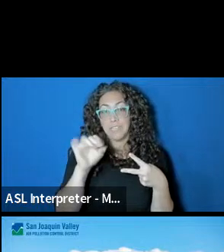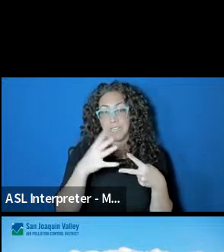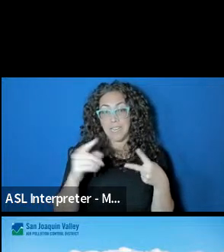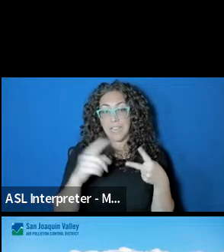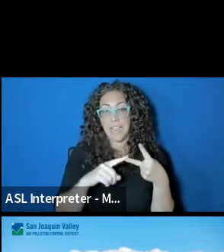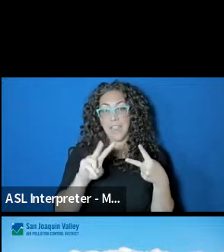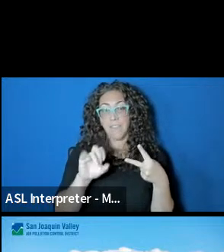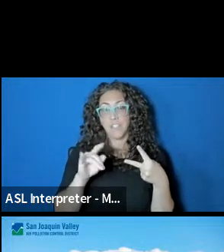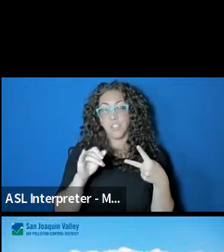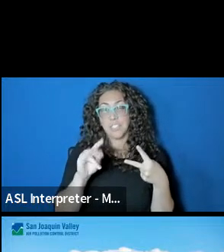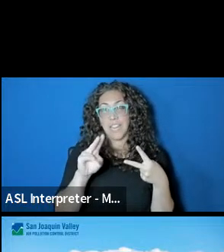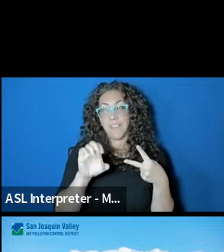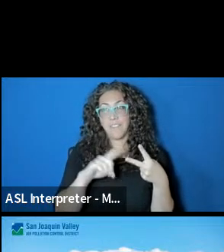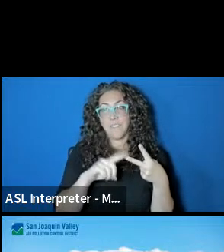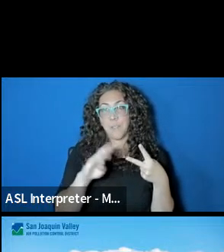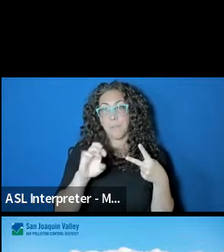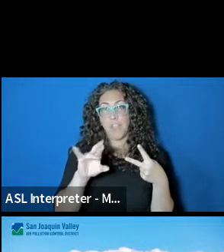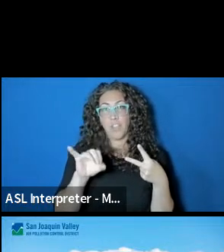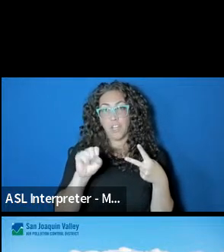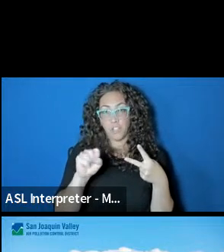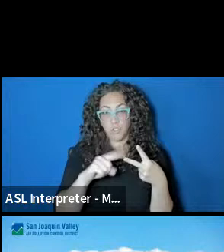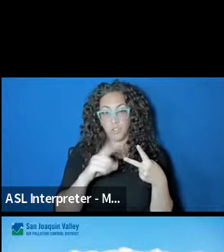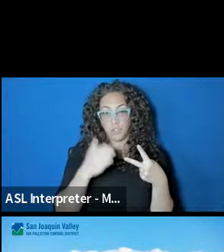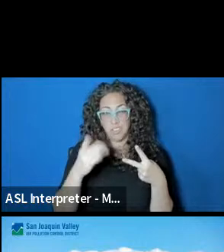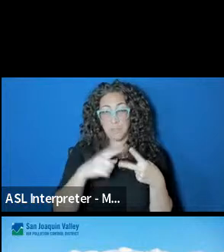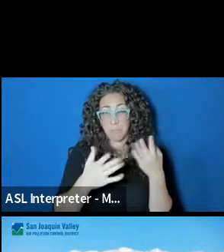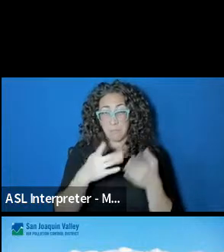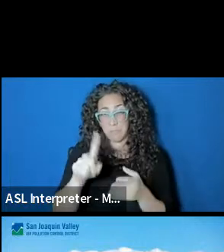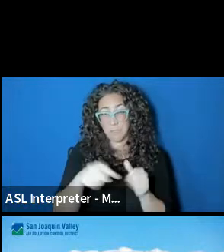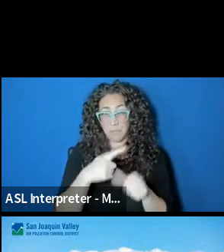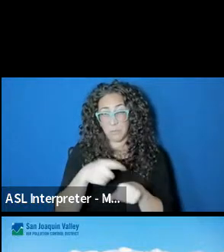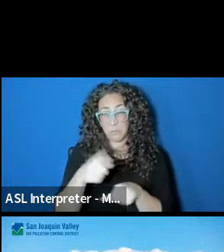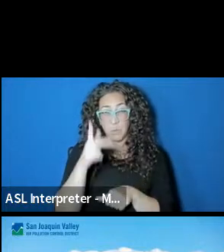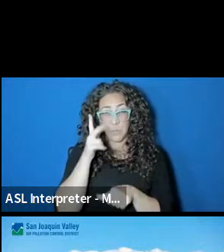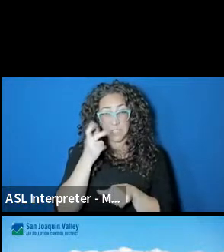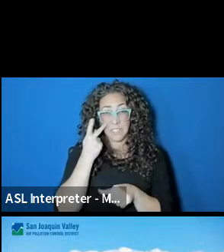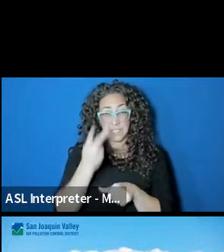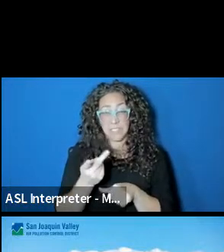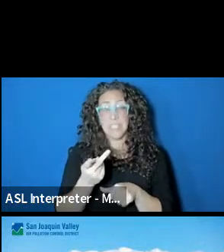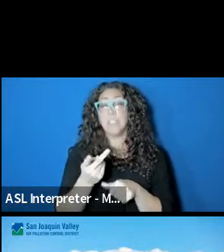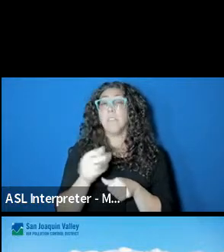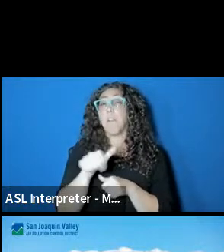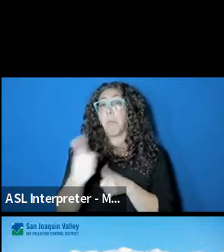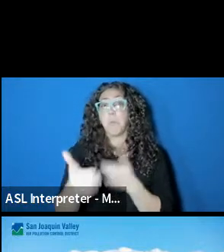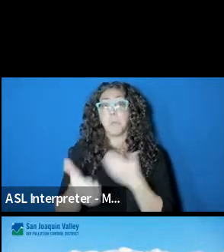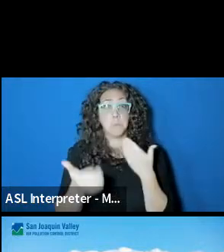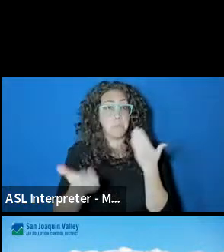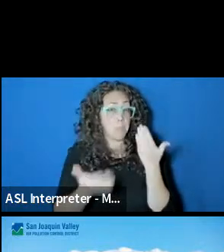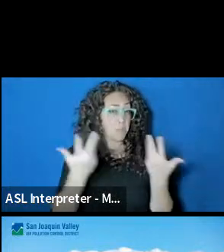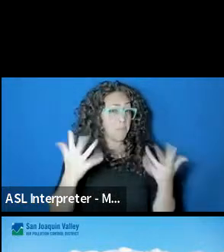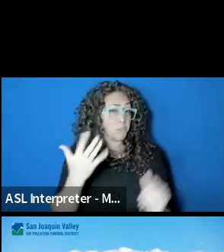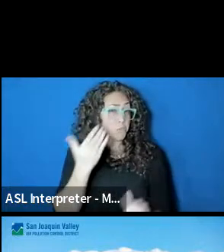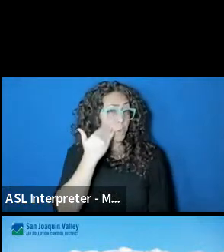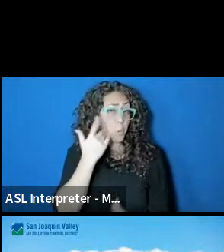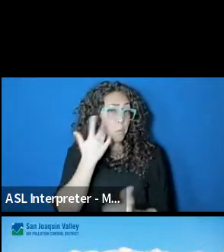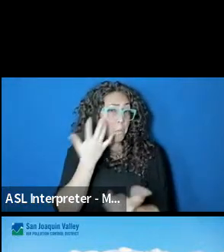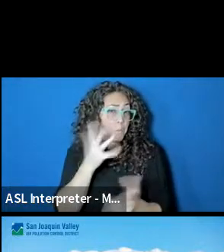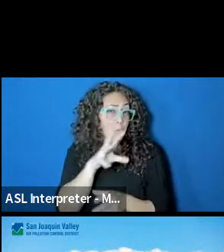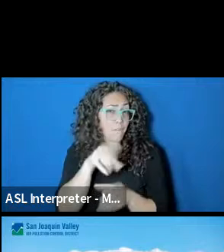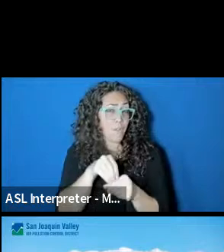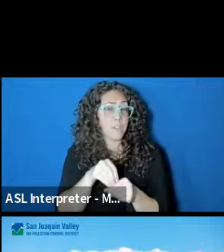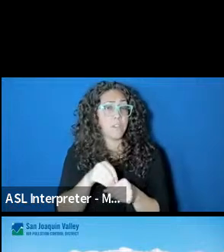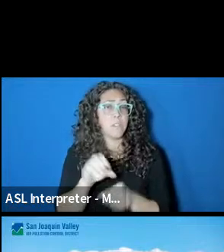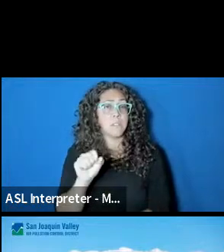be the first time some folks hear about this proposal. Others may be aware of the proposal because of their engagement in subcommittee meetings,